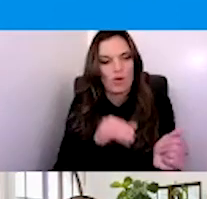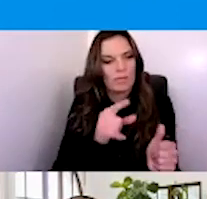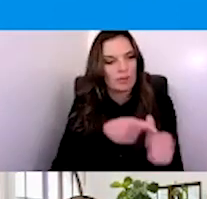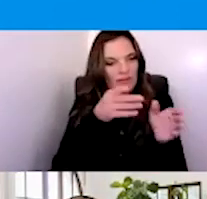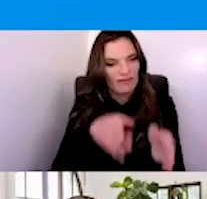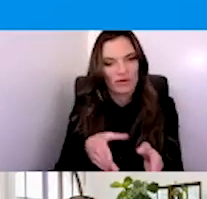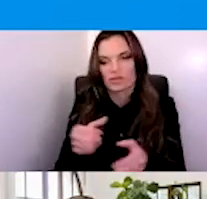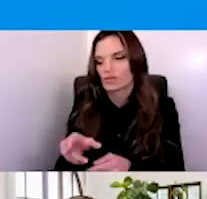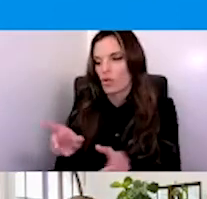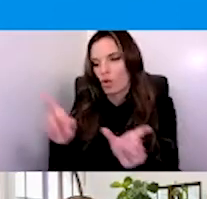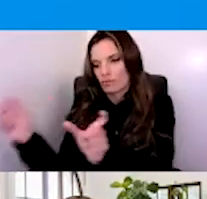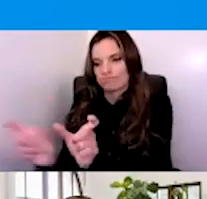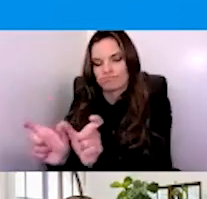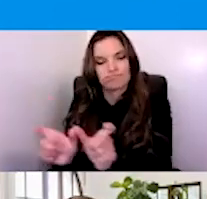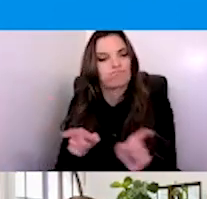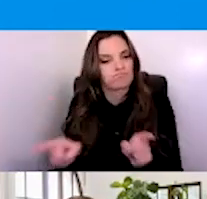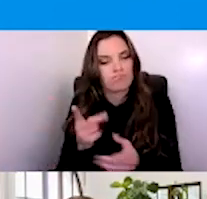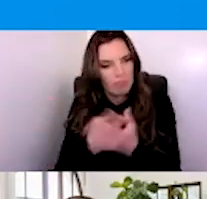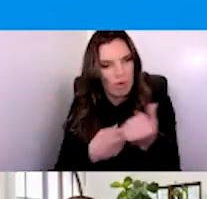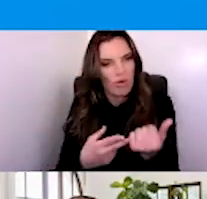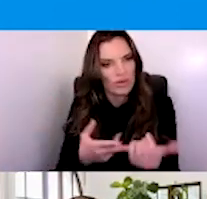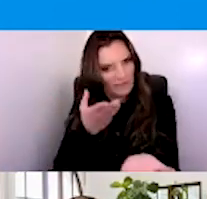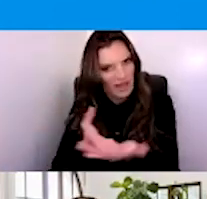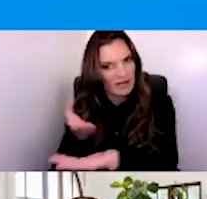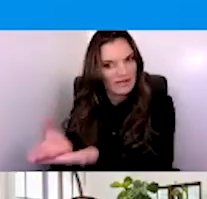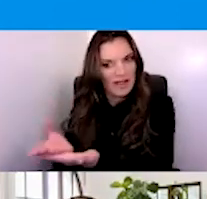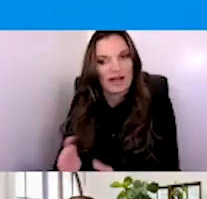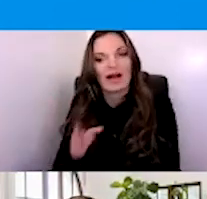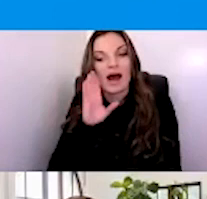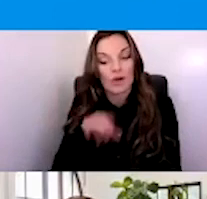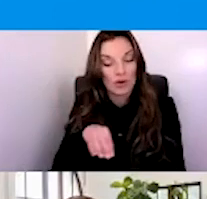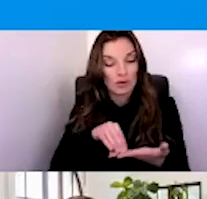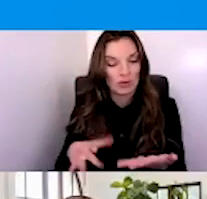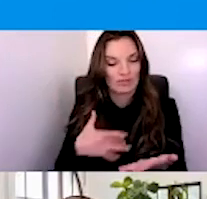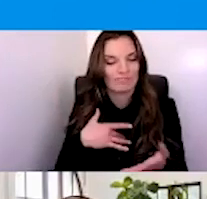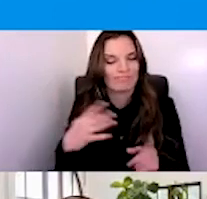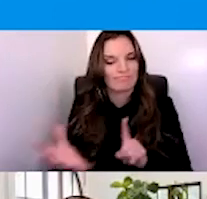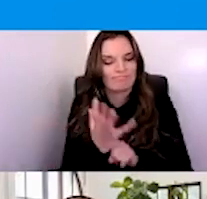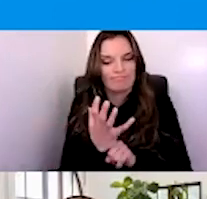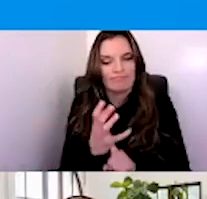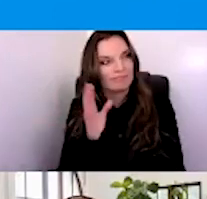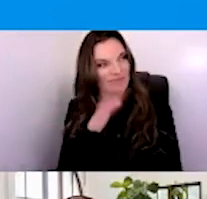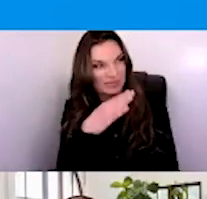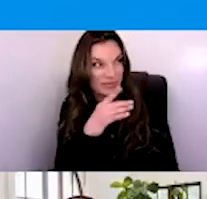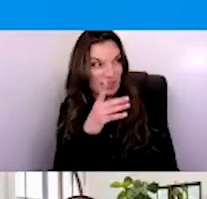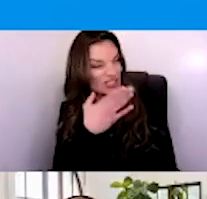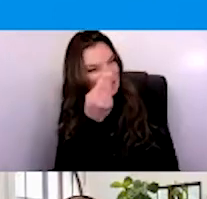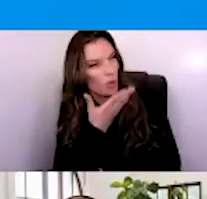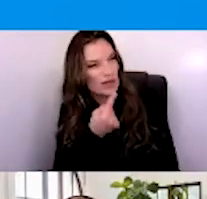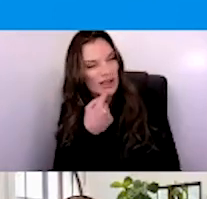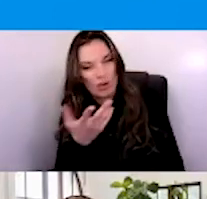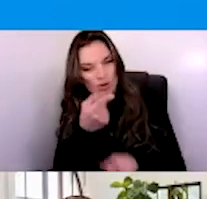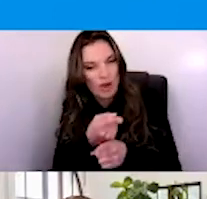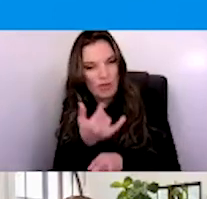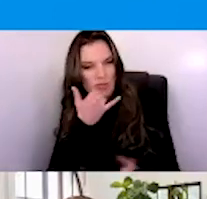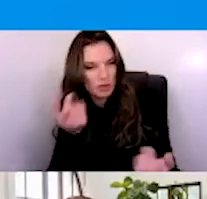with my students, and sometimes they'll say, well, okay, but just tell me what to say. I say, well, the beauty of it is it's not that simple. And that's okay because we're